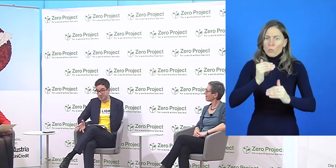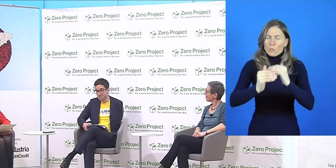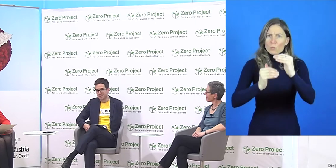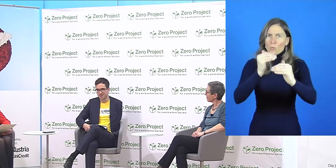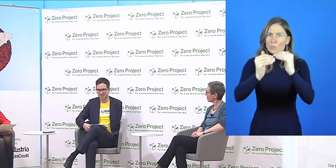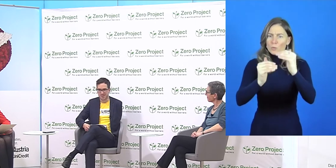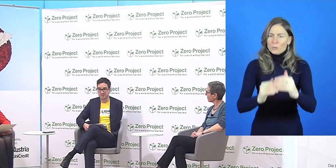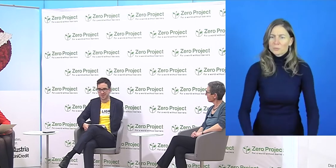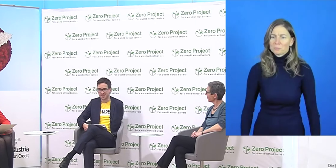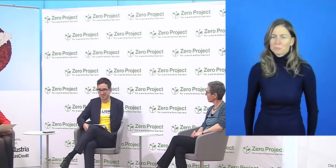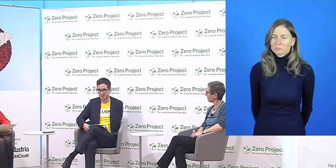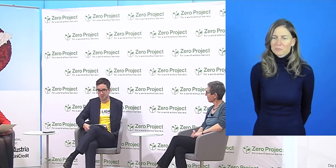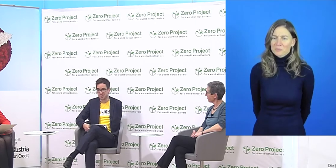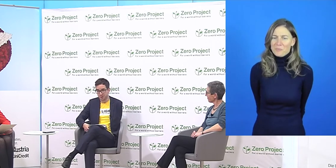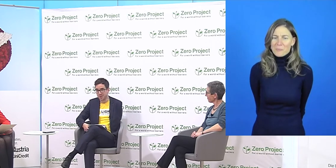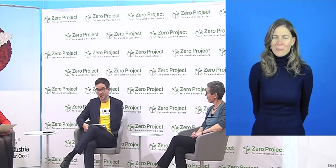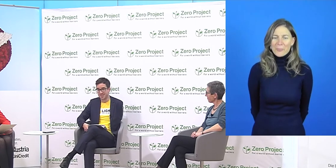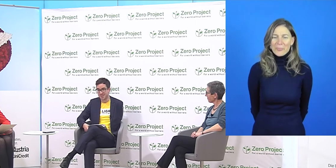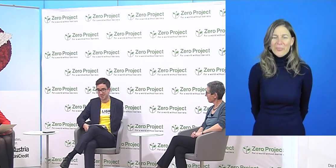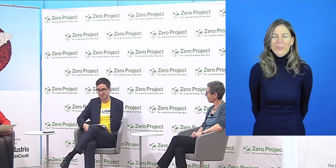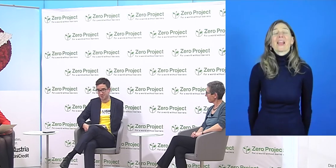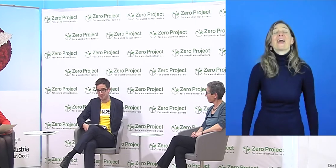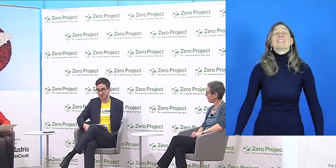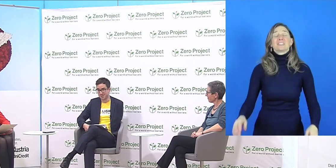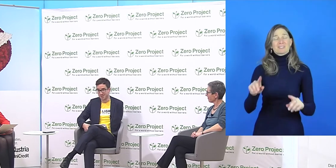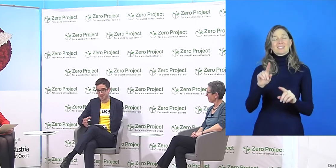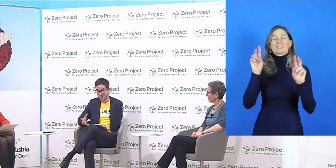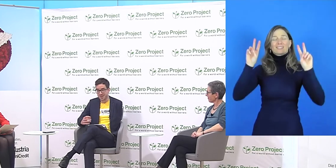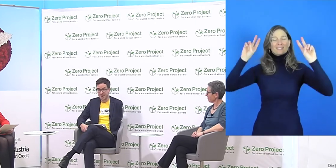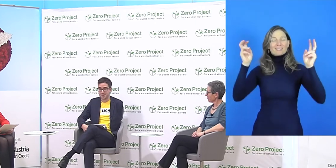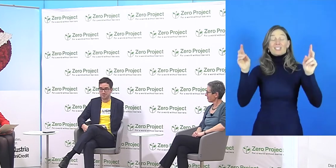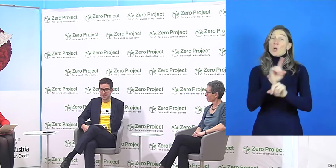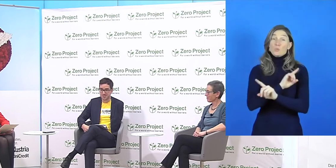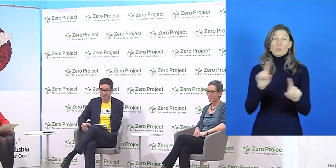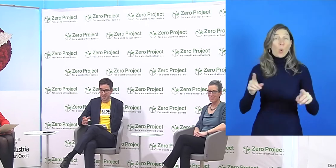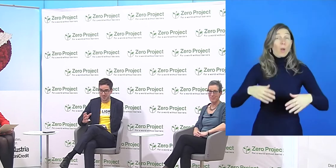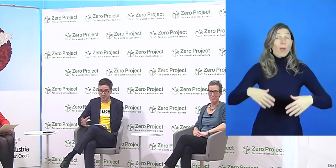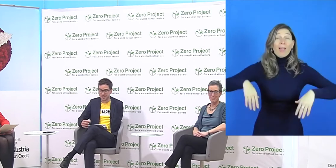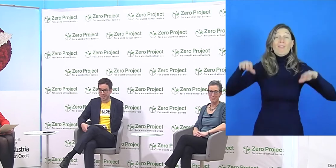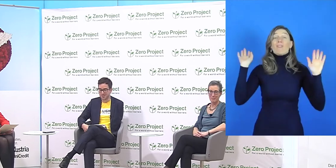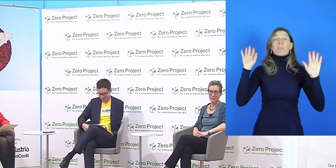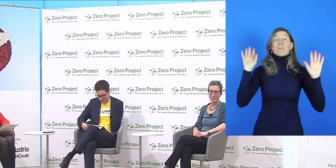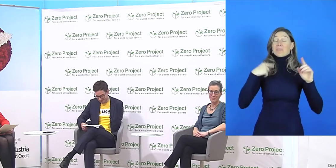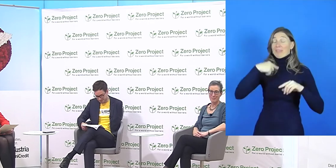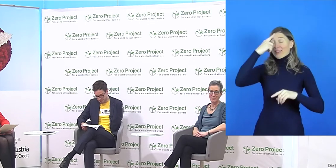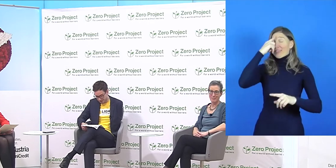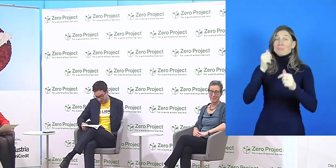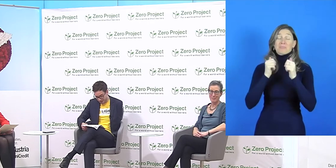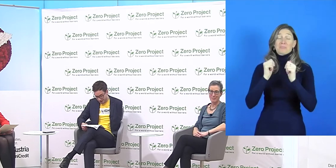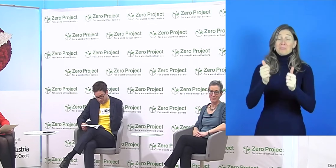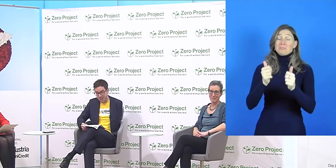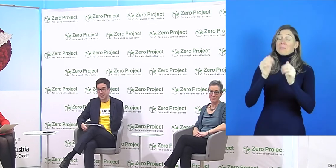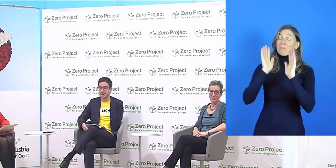Don't give up is something that we should all take from this speech. Congratulations,